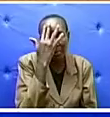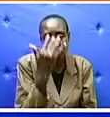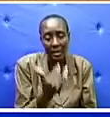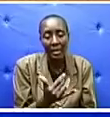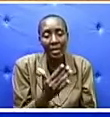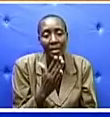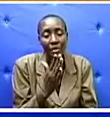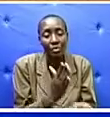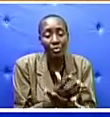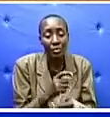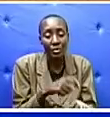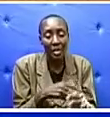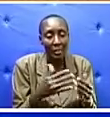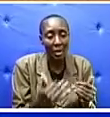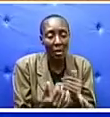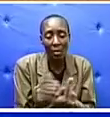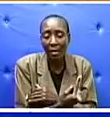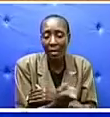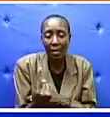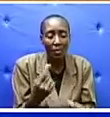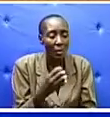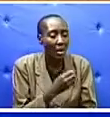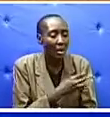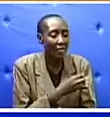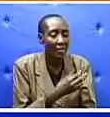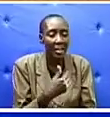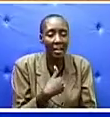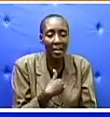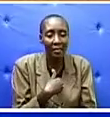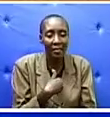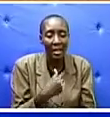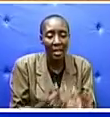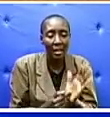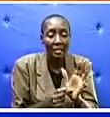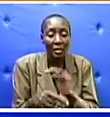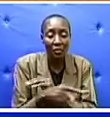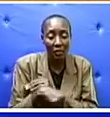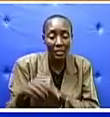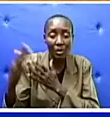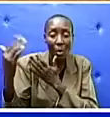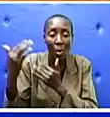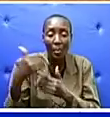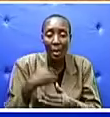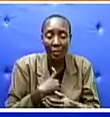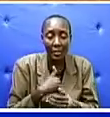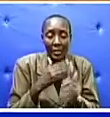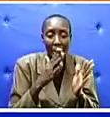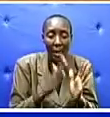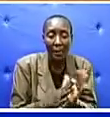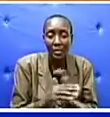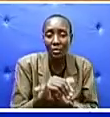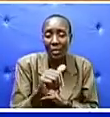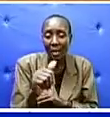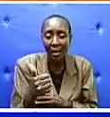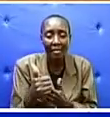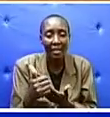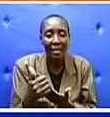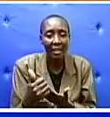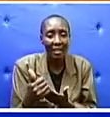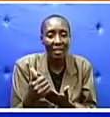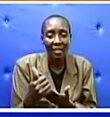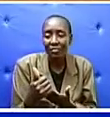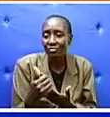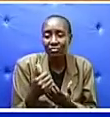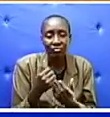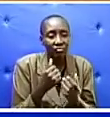we are right now, everyone is scared. You know, like for us, we have hope. But there's that person down there who thinks it's the